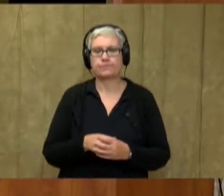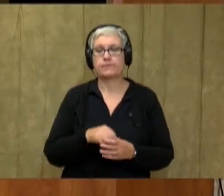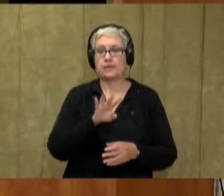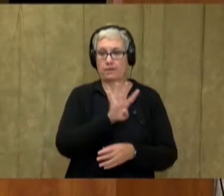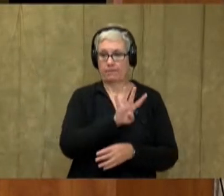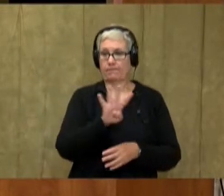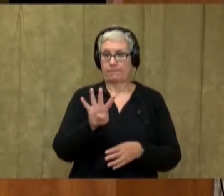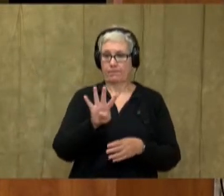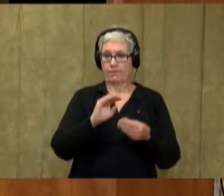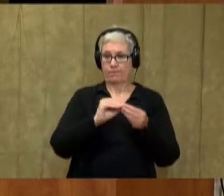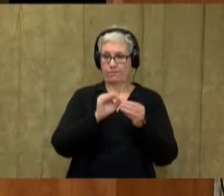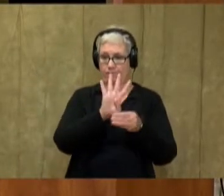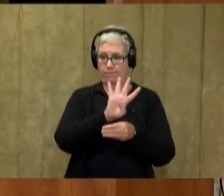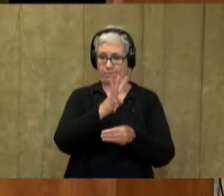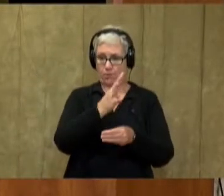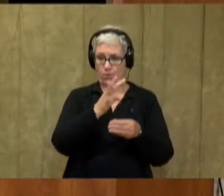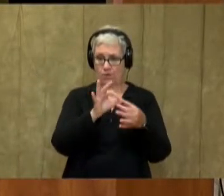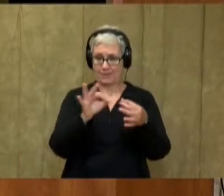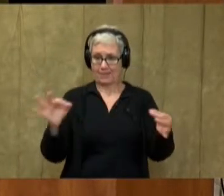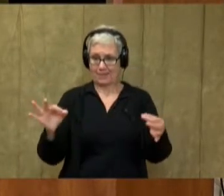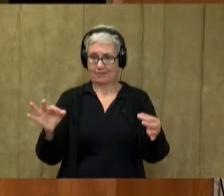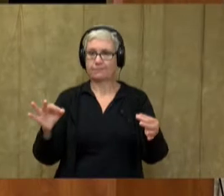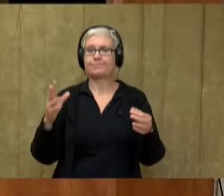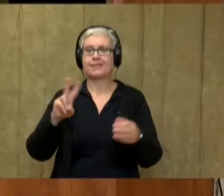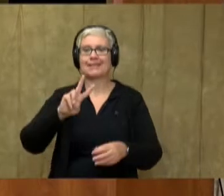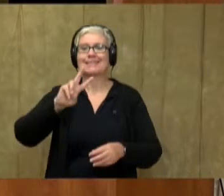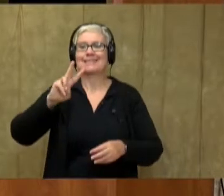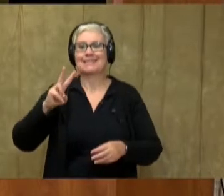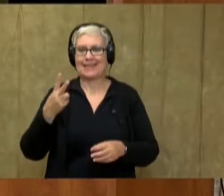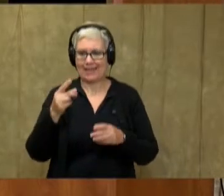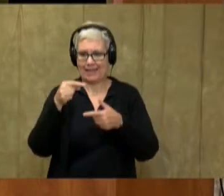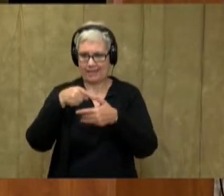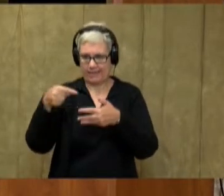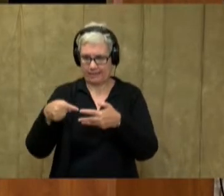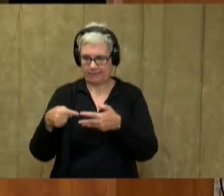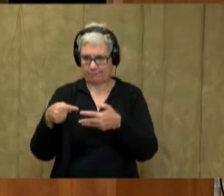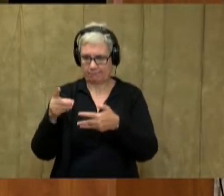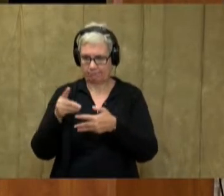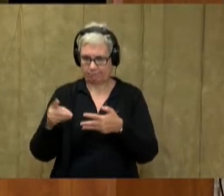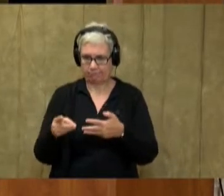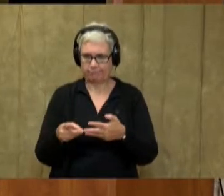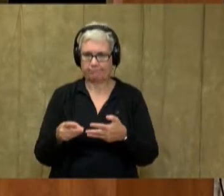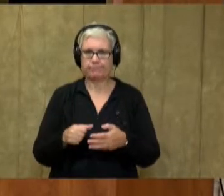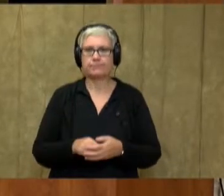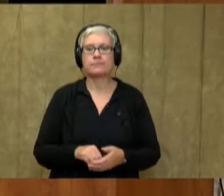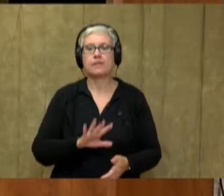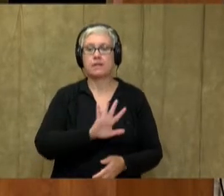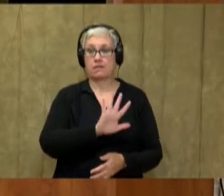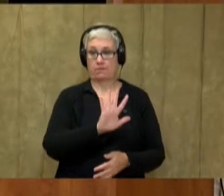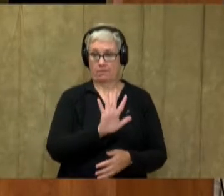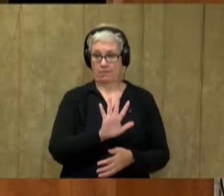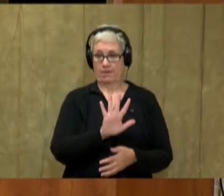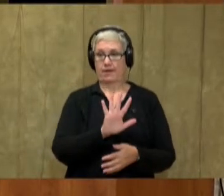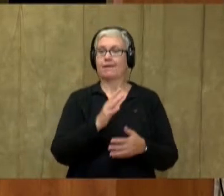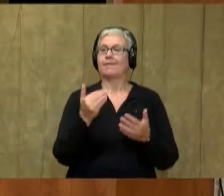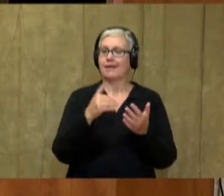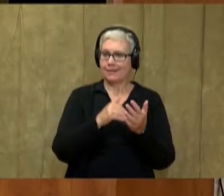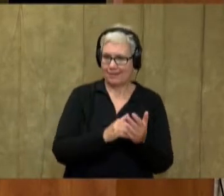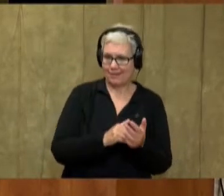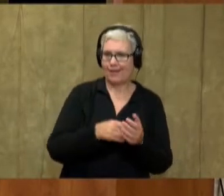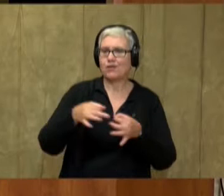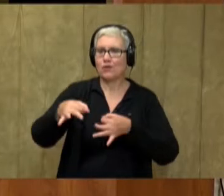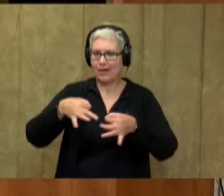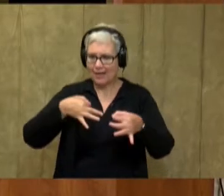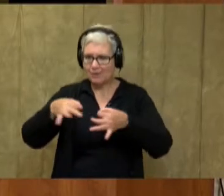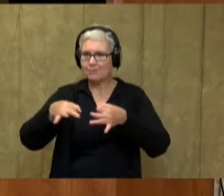another concrete detail, your reason number 2. Your commentary, explaining reason number 2, using those